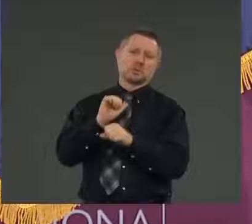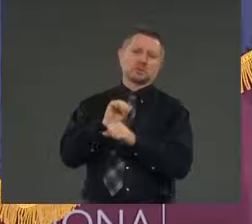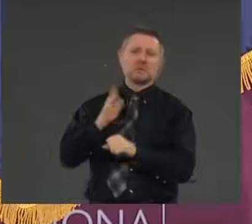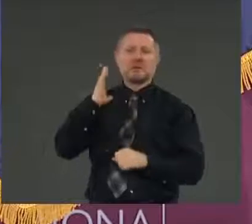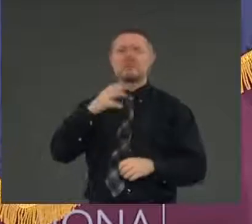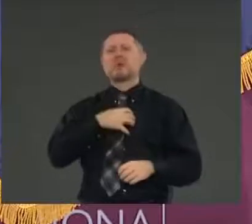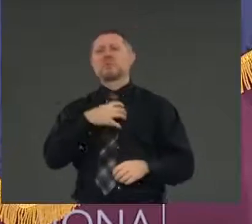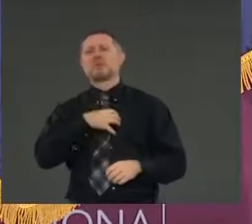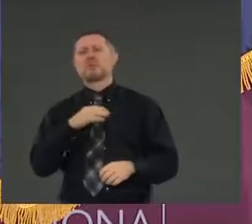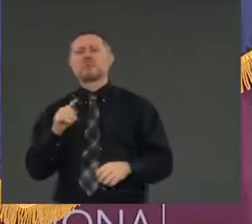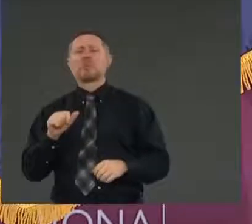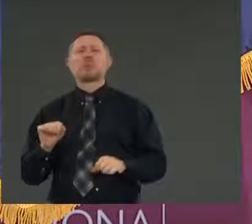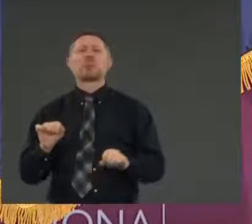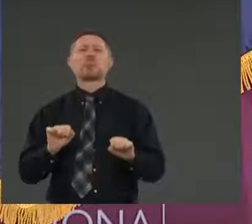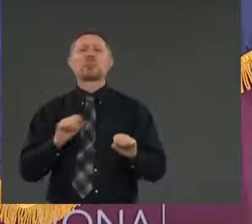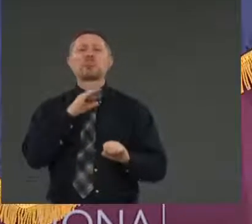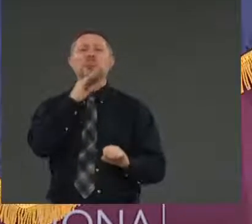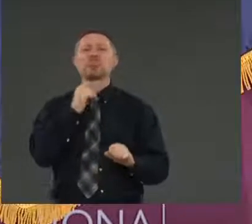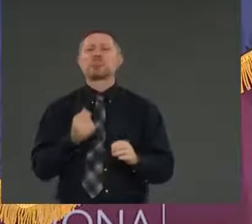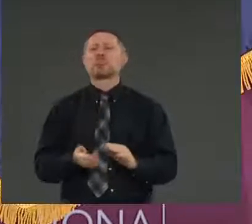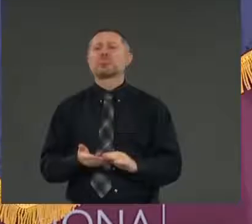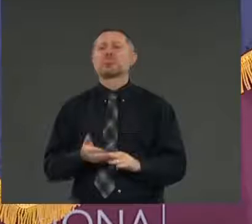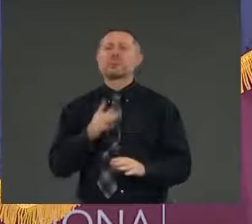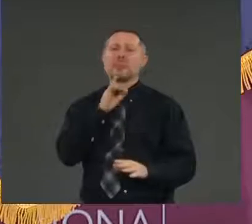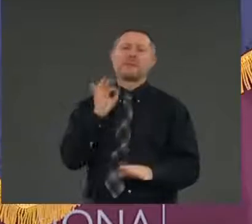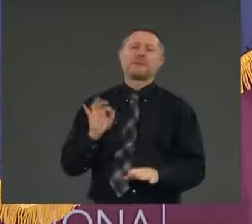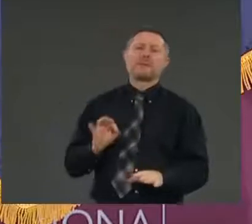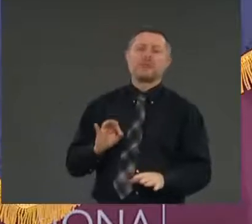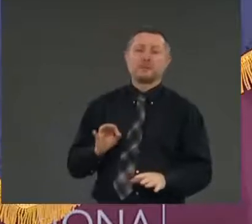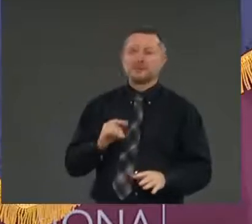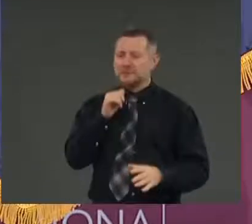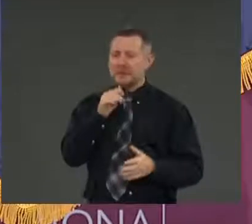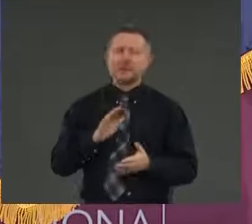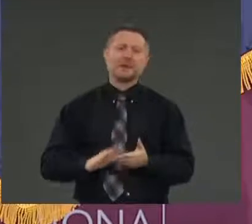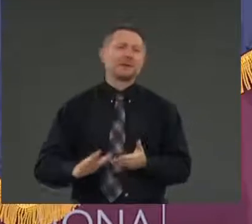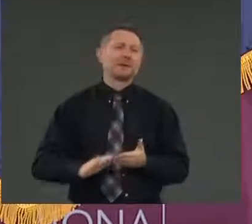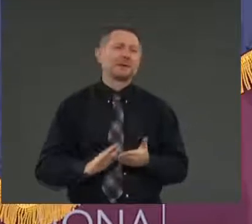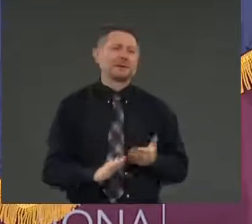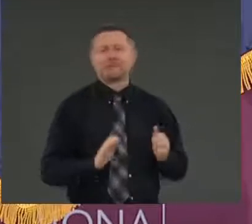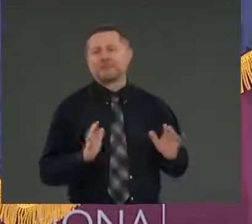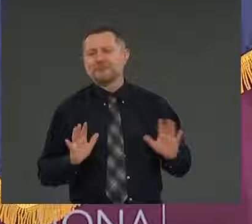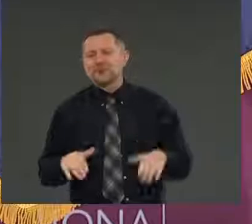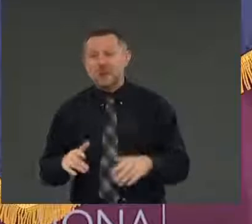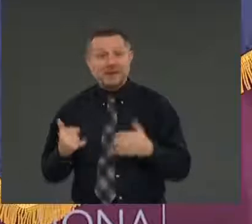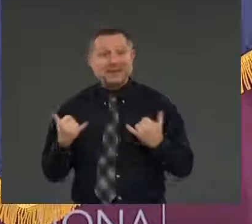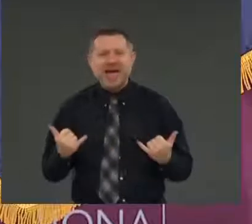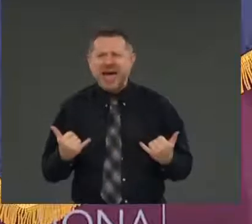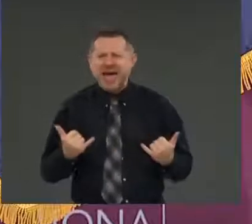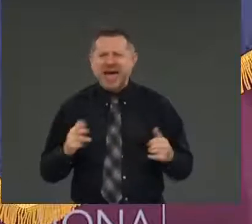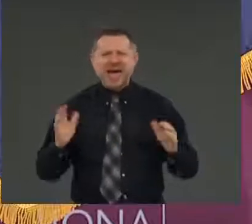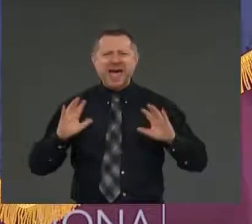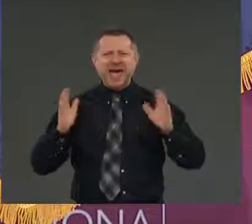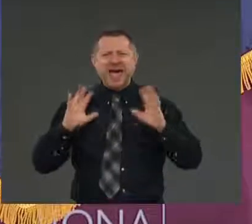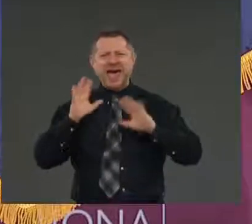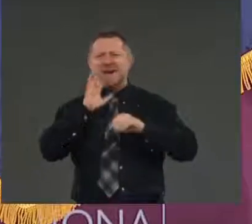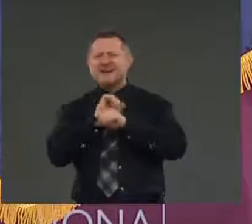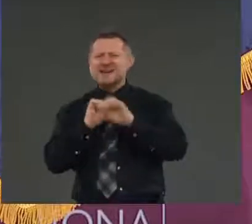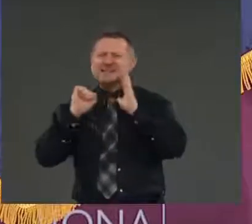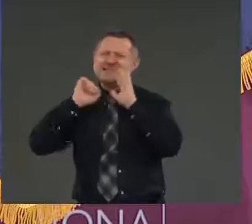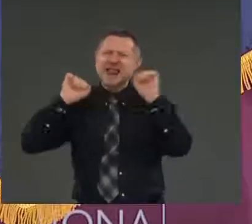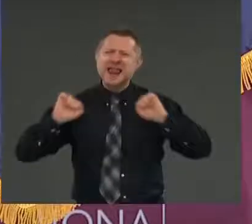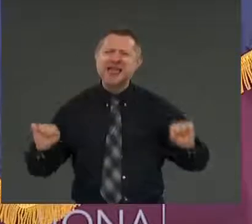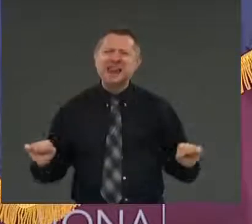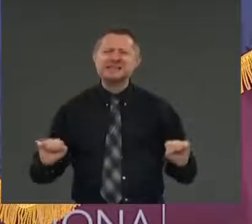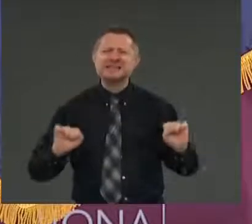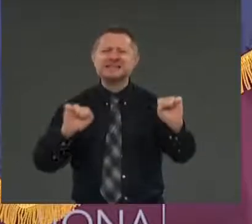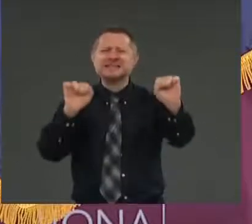cleaned trains and buses, right? They didn't clean the trains and buses well enough. Well, they're now disinfecting them. I mean, that